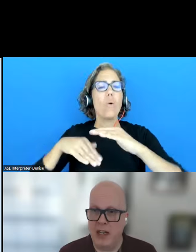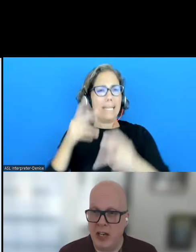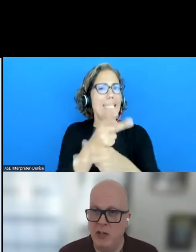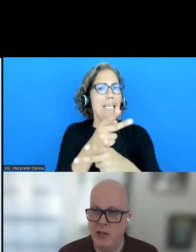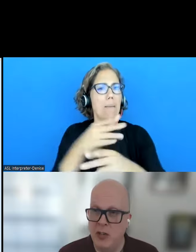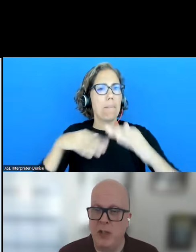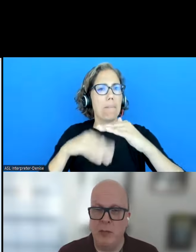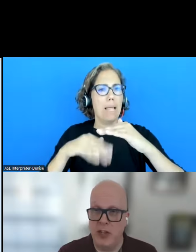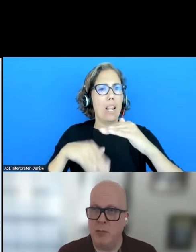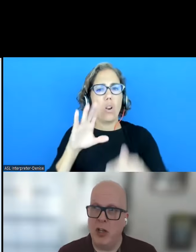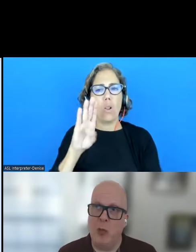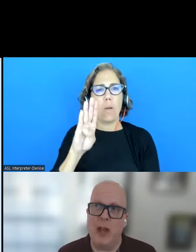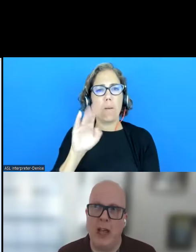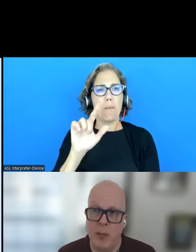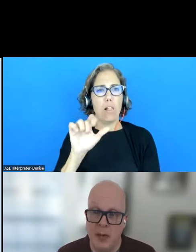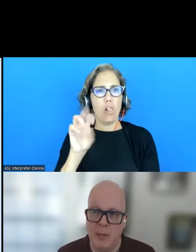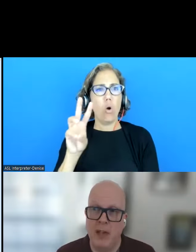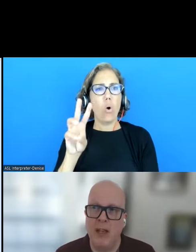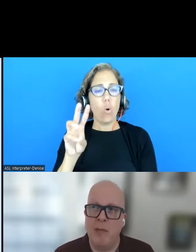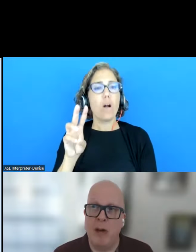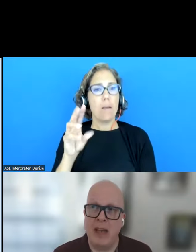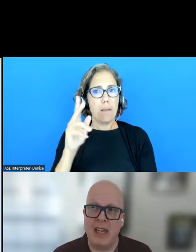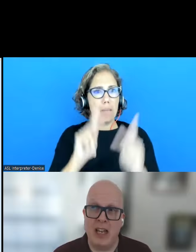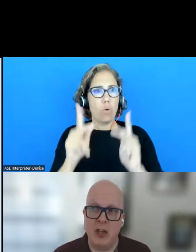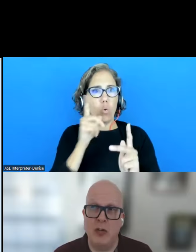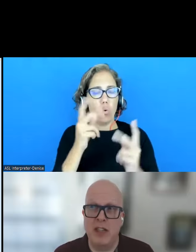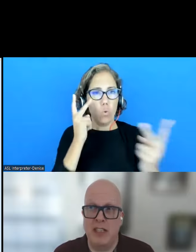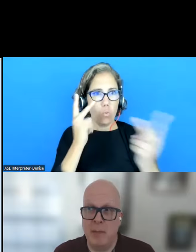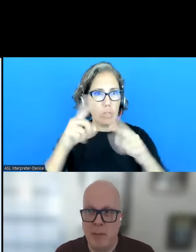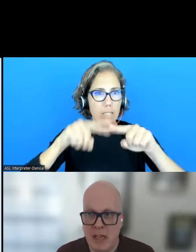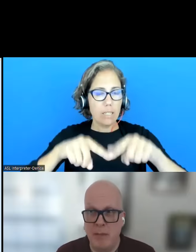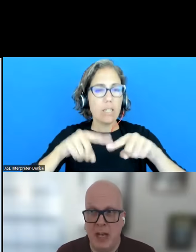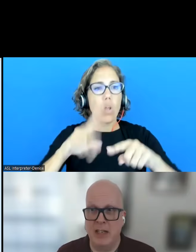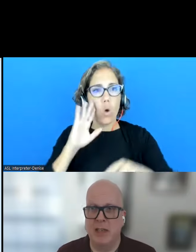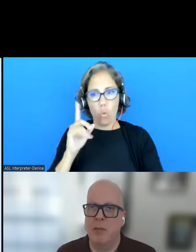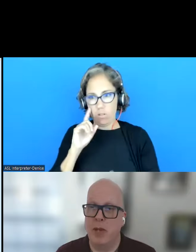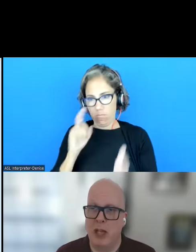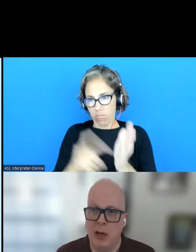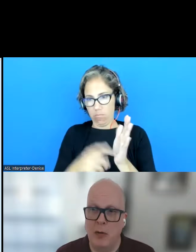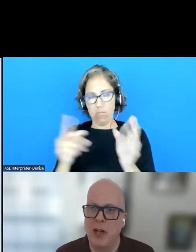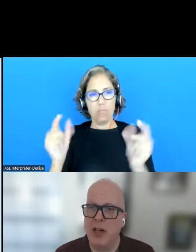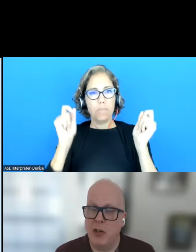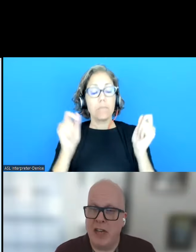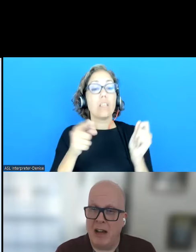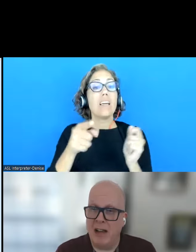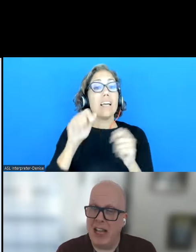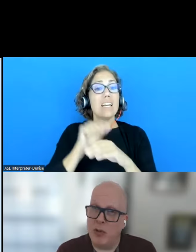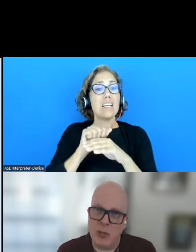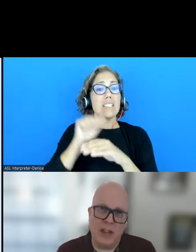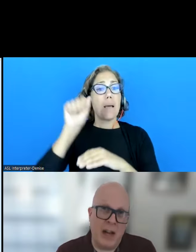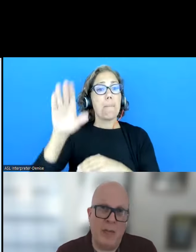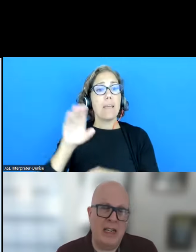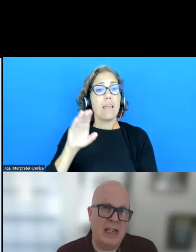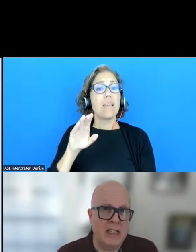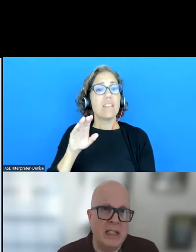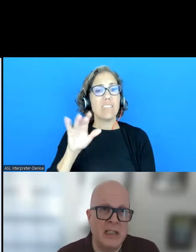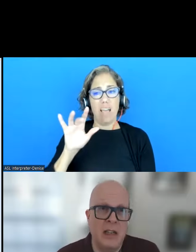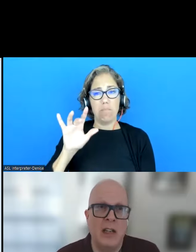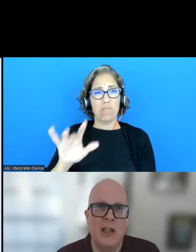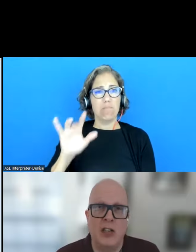who are engaging visually where the below will help them. But by saying use the submit button below, you've now labeled what that